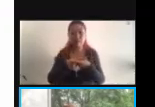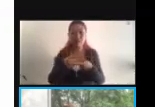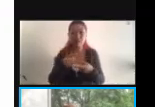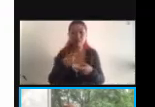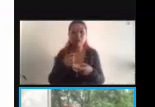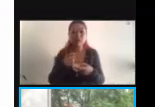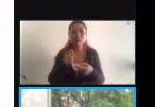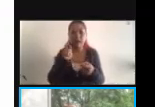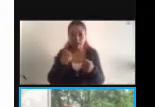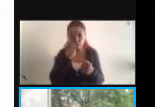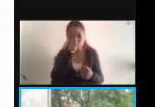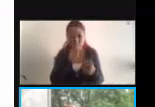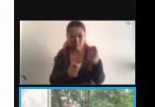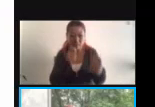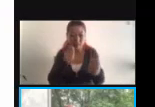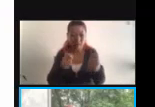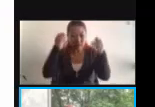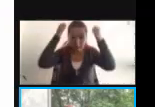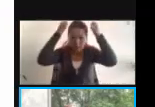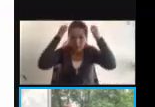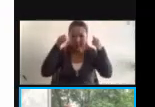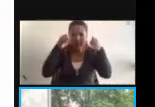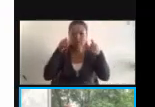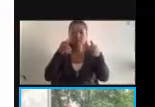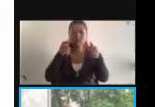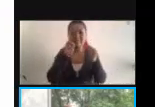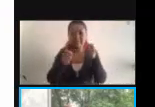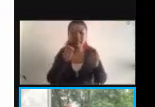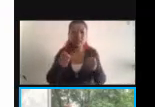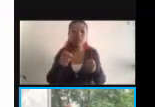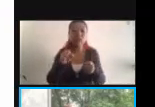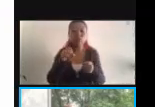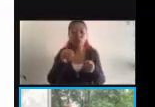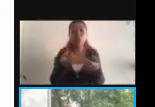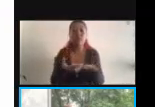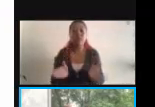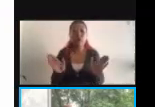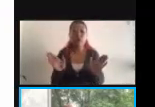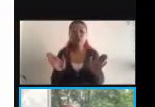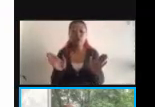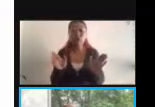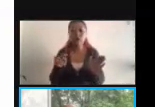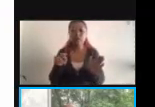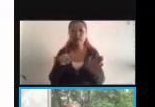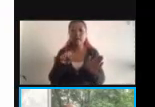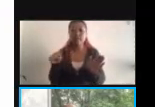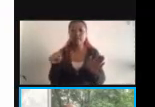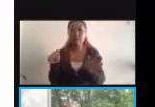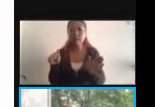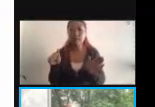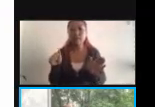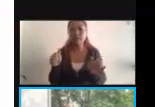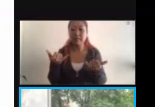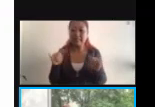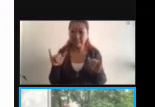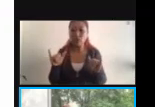adjustments to the helmet. And so in general, NASA was still learning and evolving all the